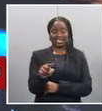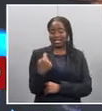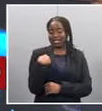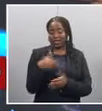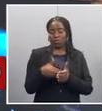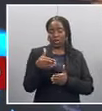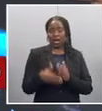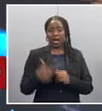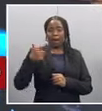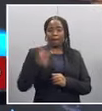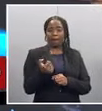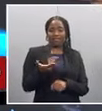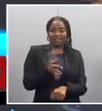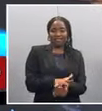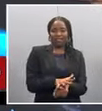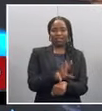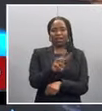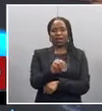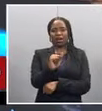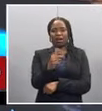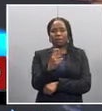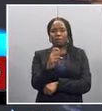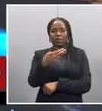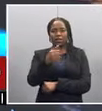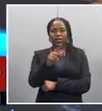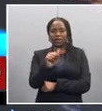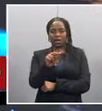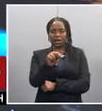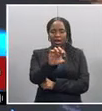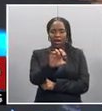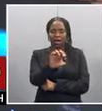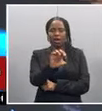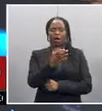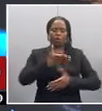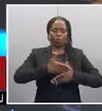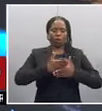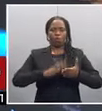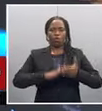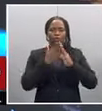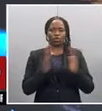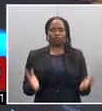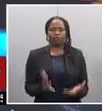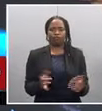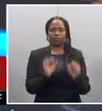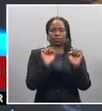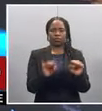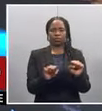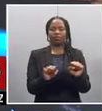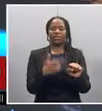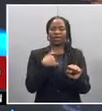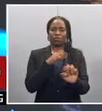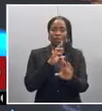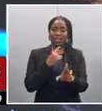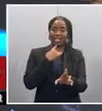weekend. Maklakana was no longer active in politics, but was working in community development. Sipho Mandla Gorge reports that the